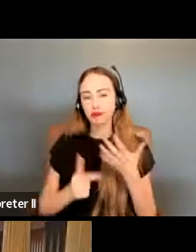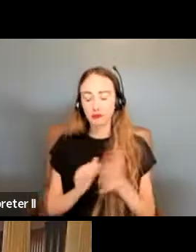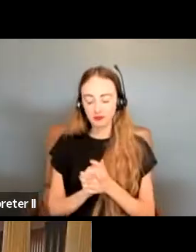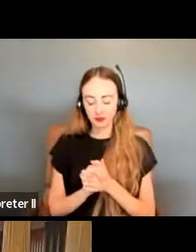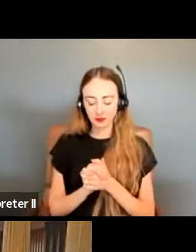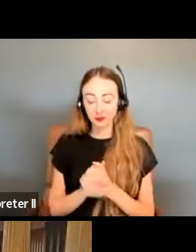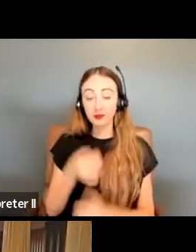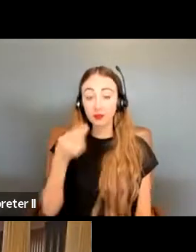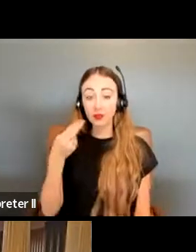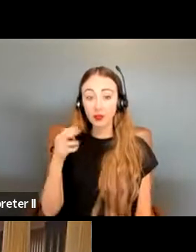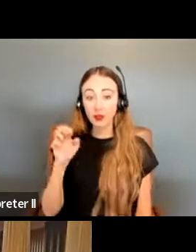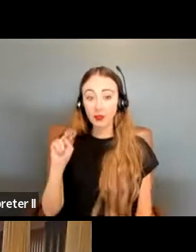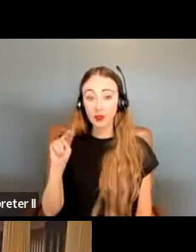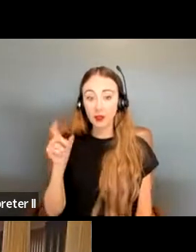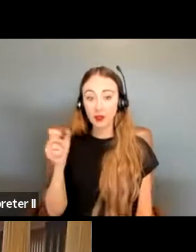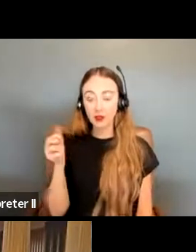Henderson.